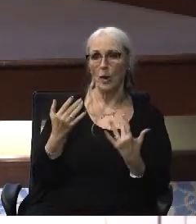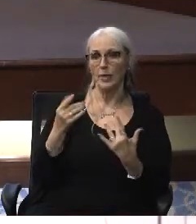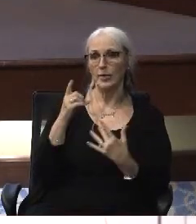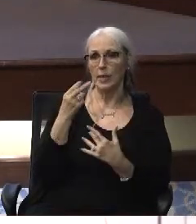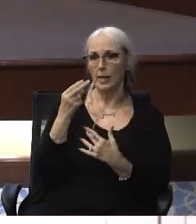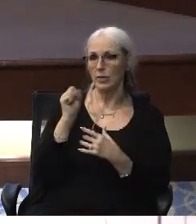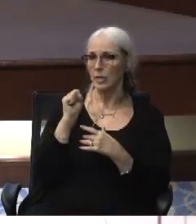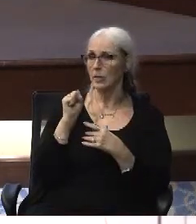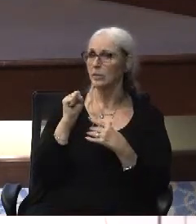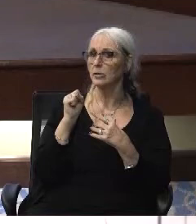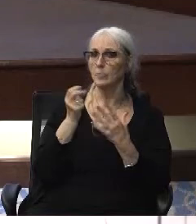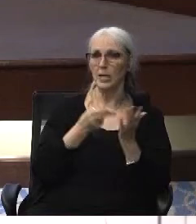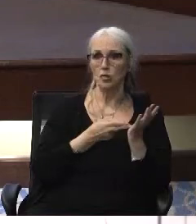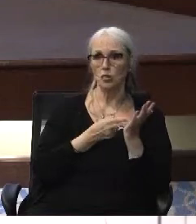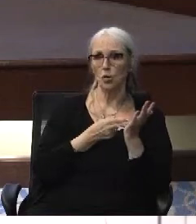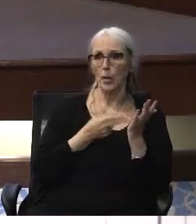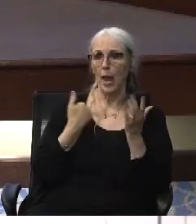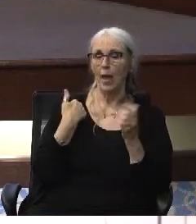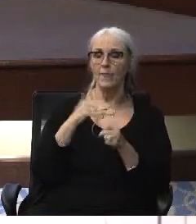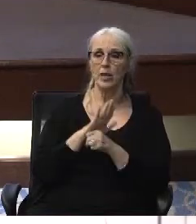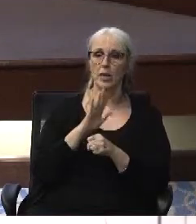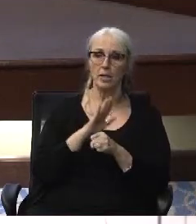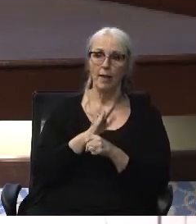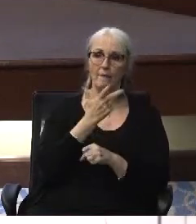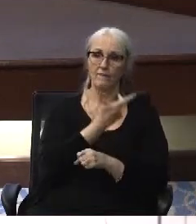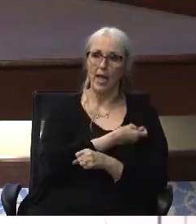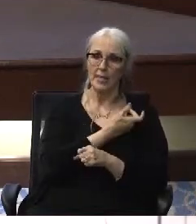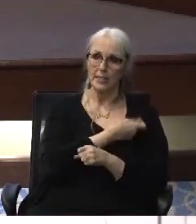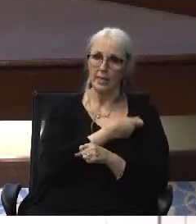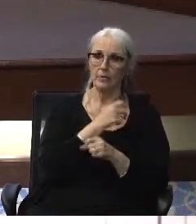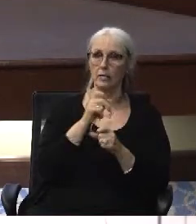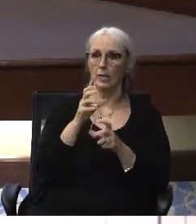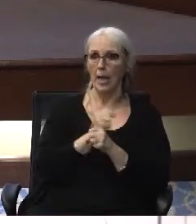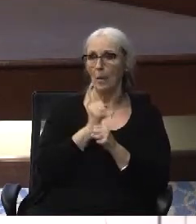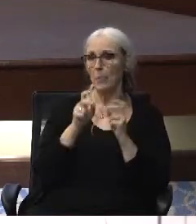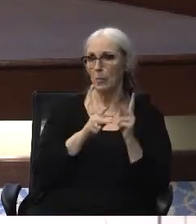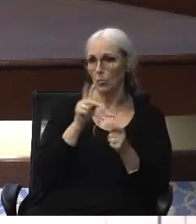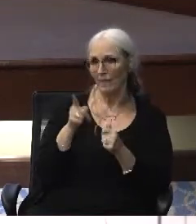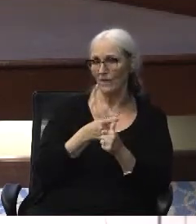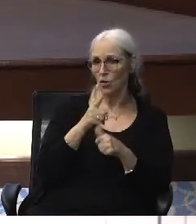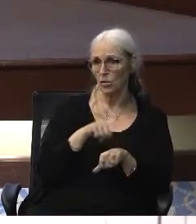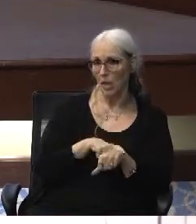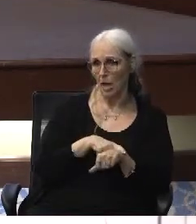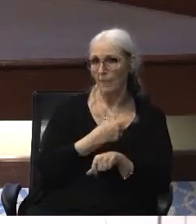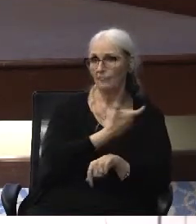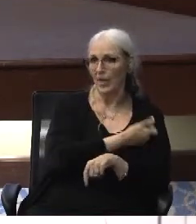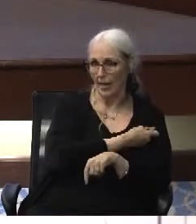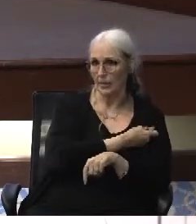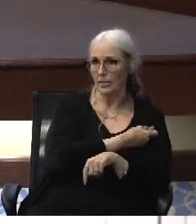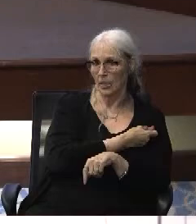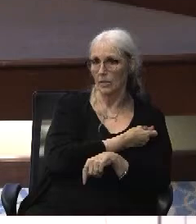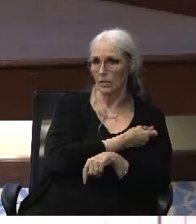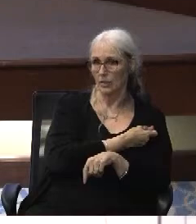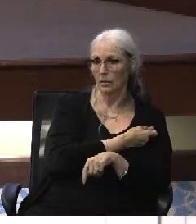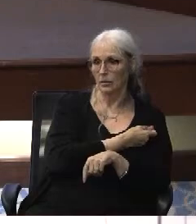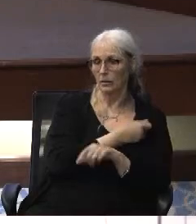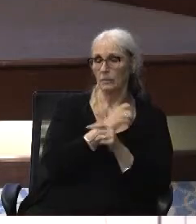that we still have adequate vaccine to get people vaccinated the first time around. Very good. Very good. Thank you.